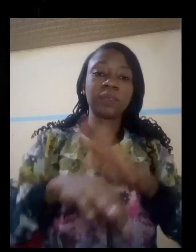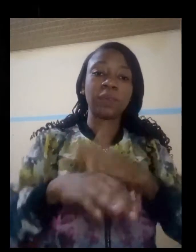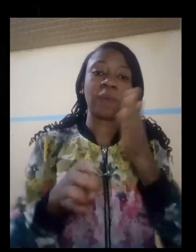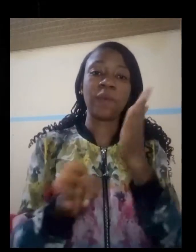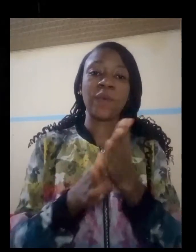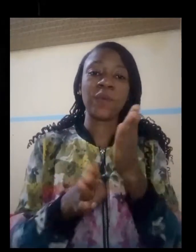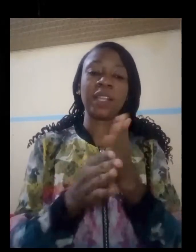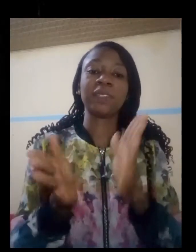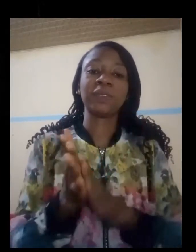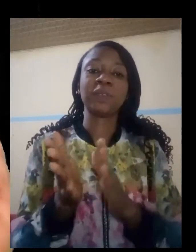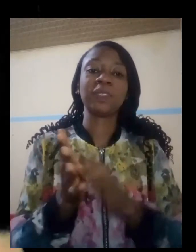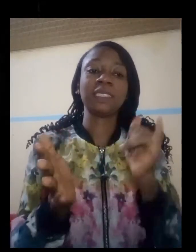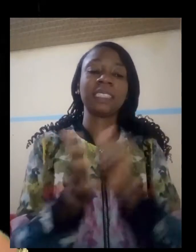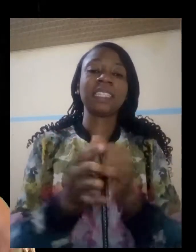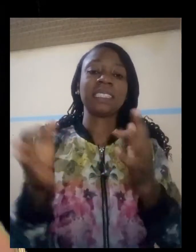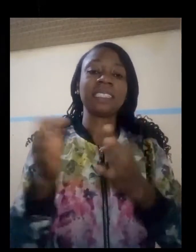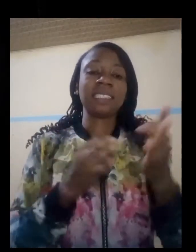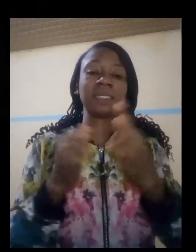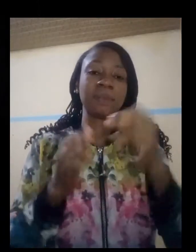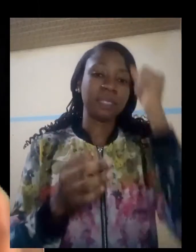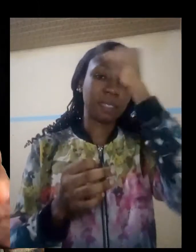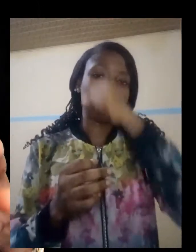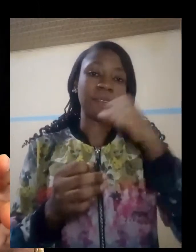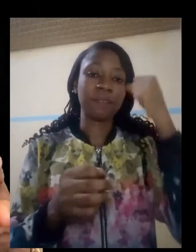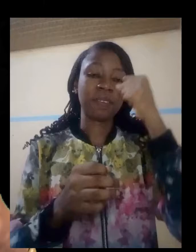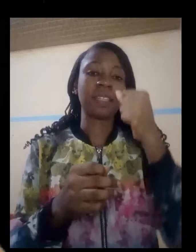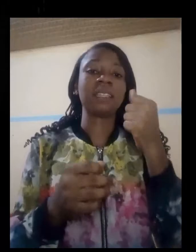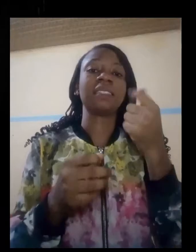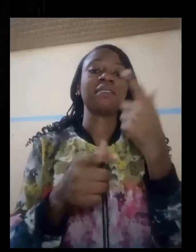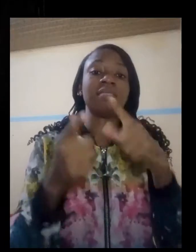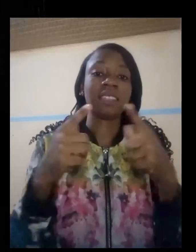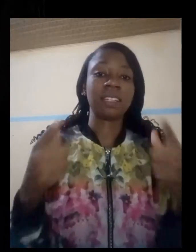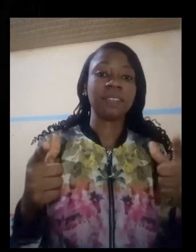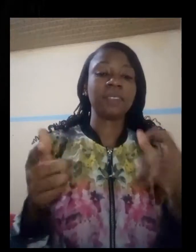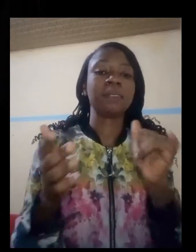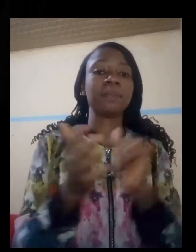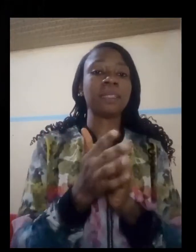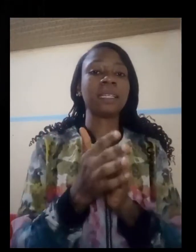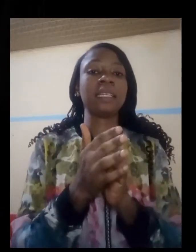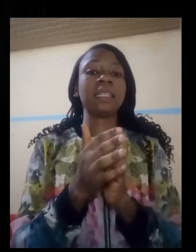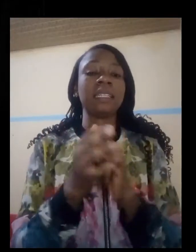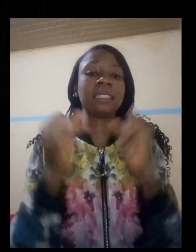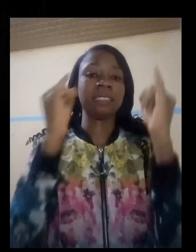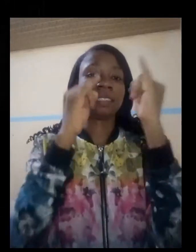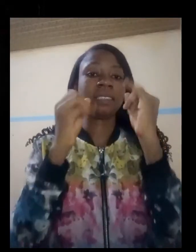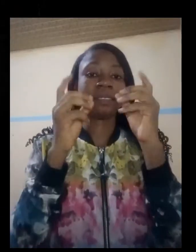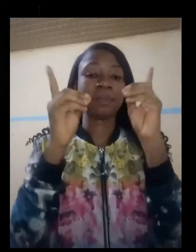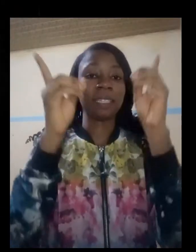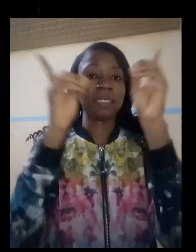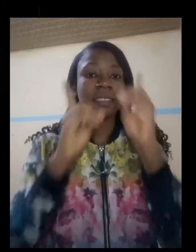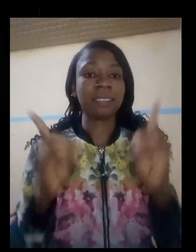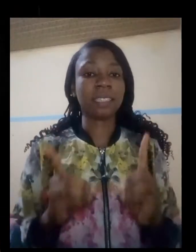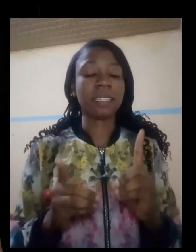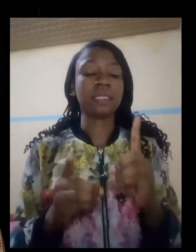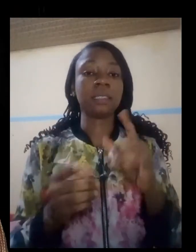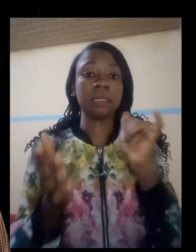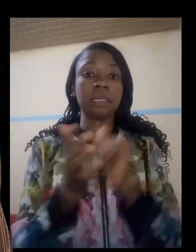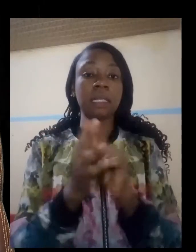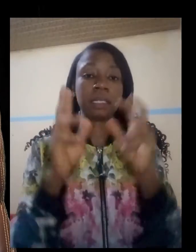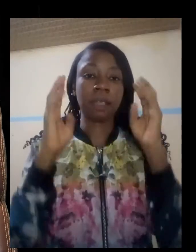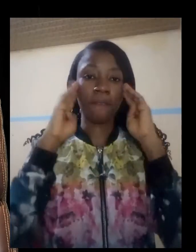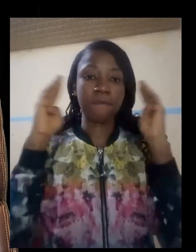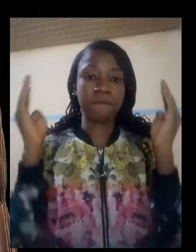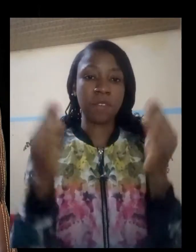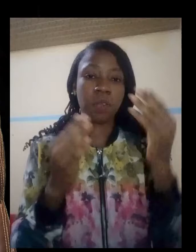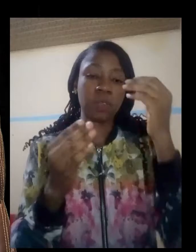by designing a course that is focused on discussing African sign languages. And